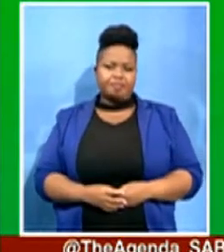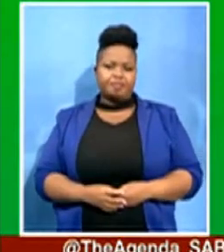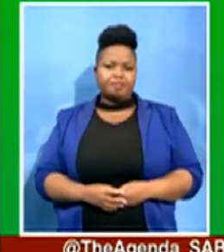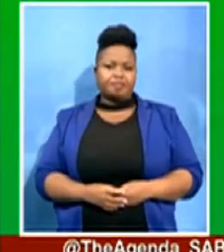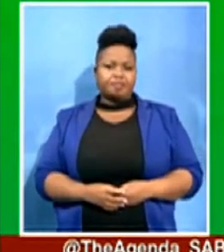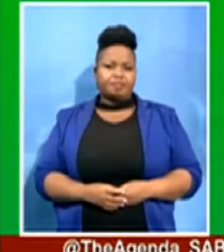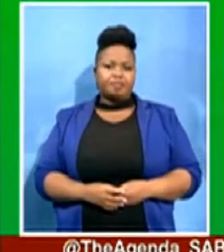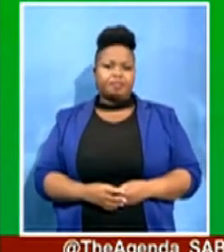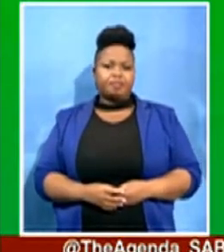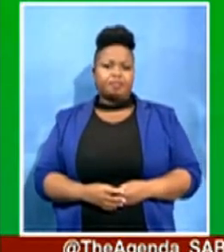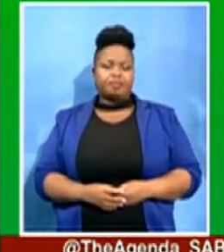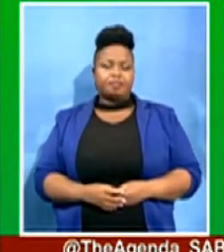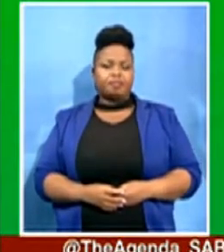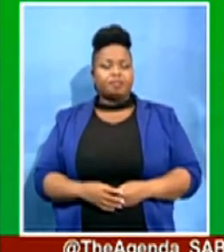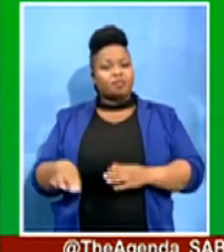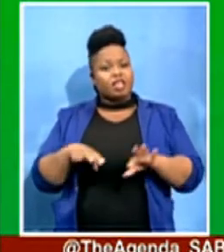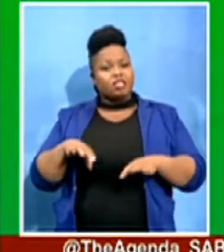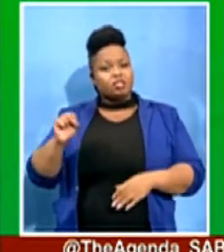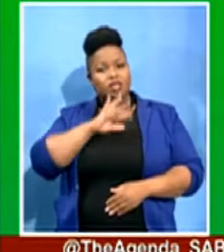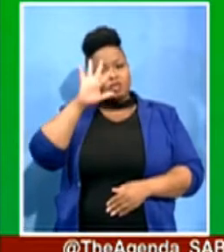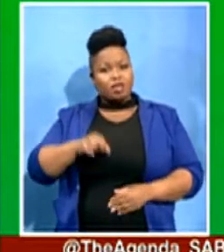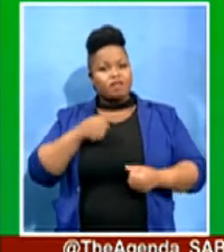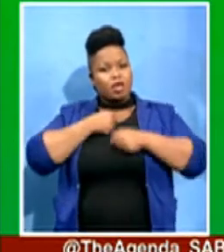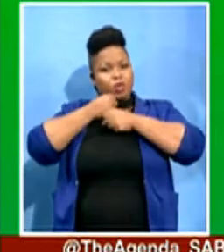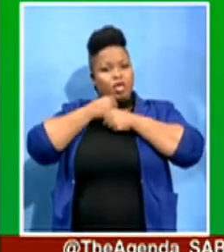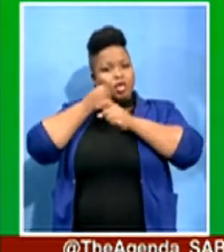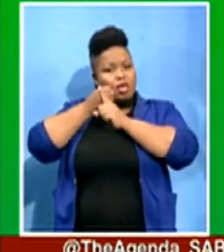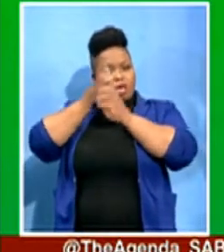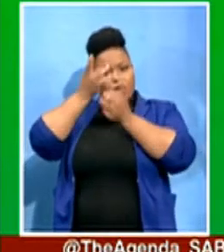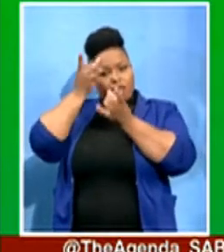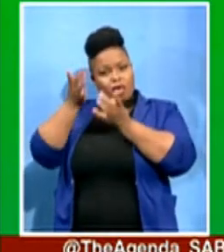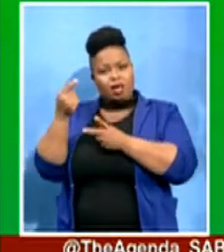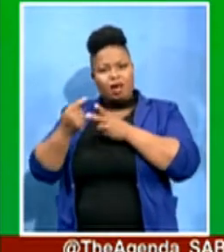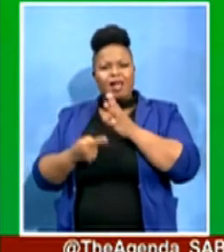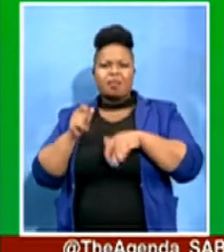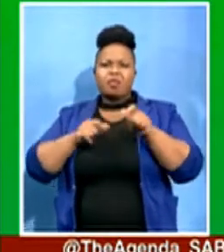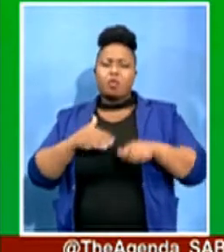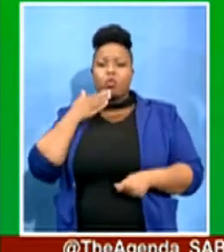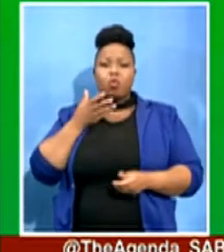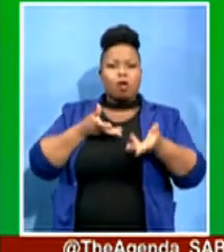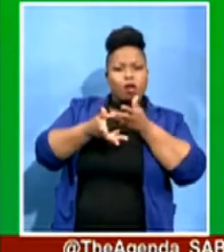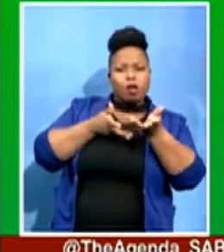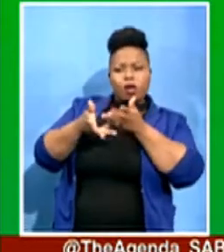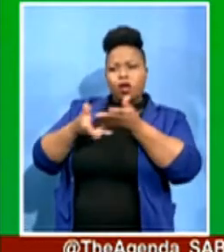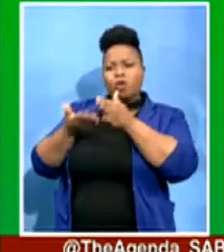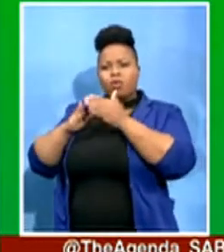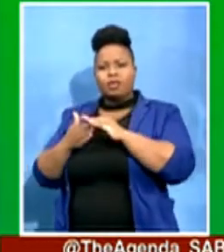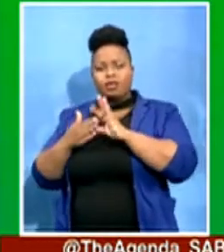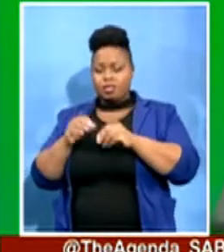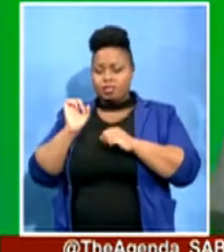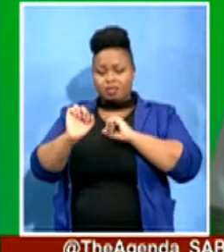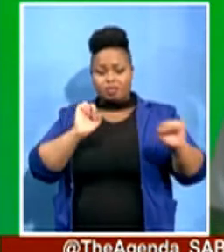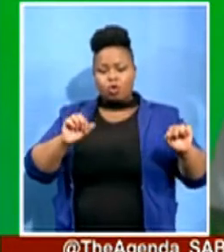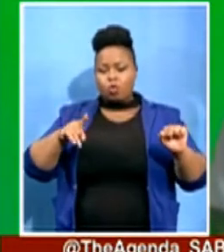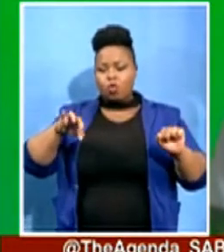SA's campaign will be conducted by candidates who will be engaging the residents of their wards ahead of candidates' elections,